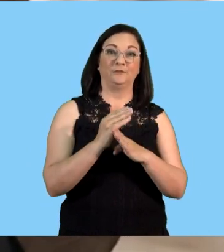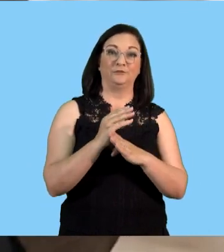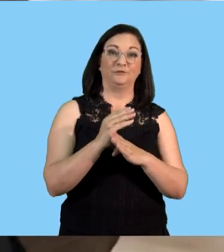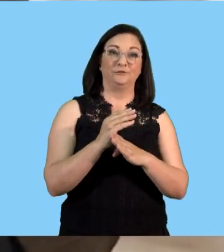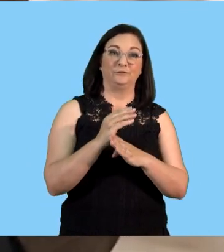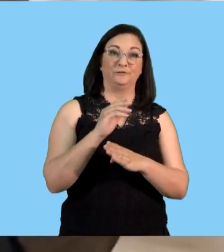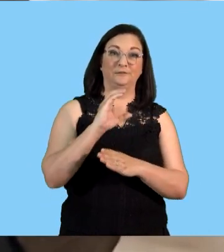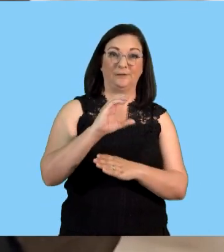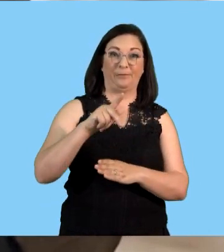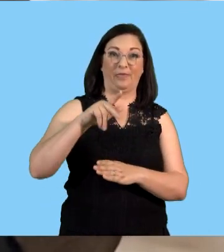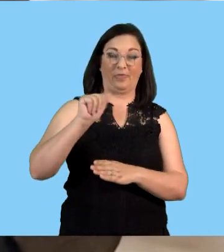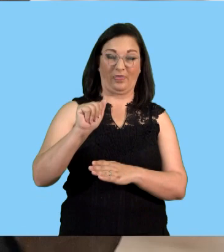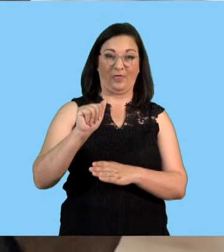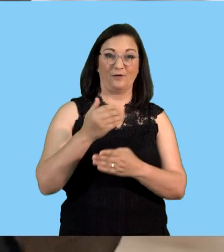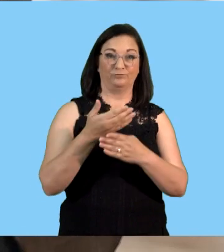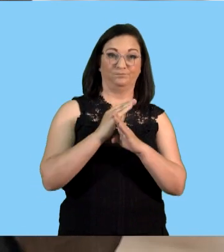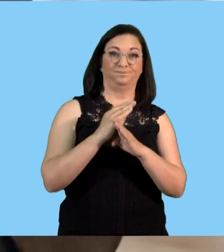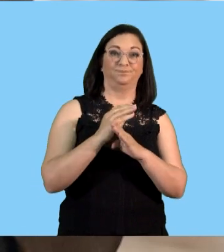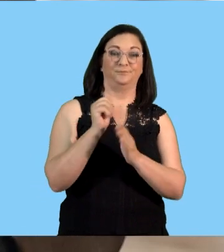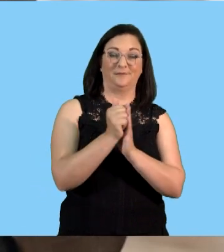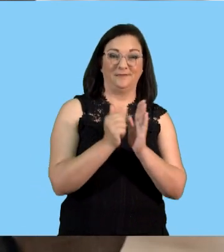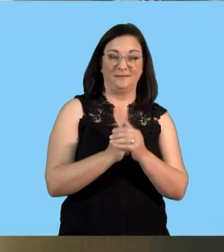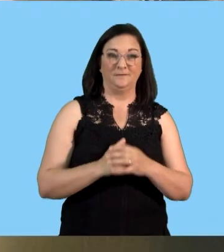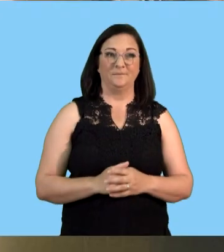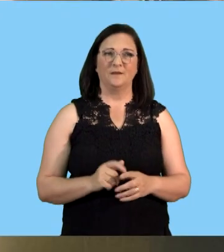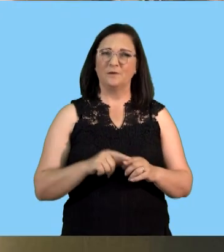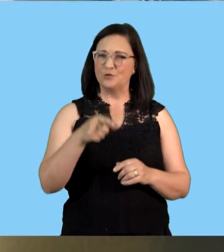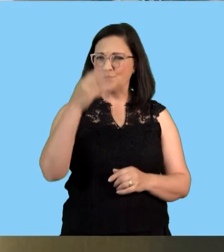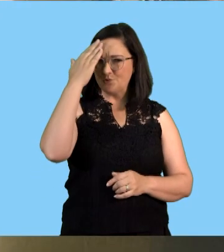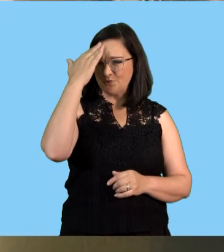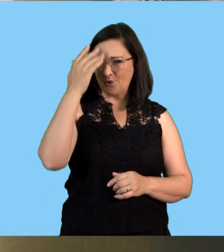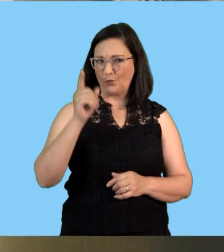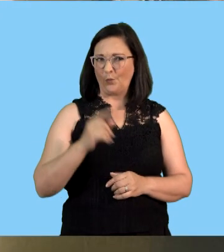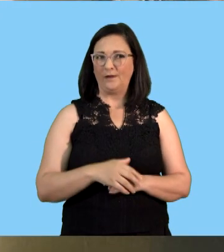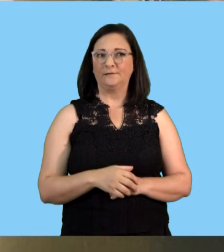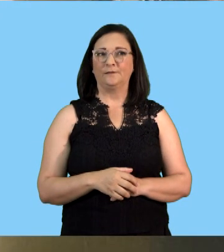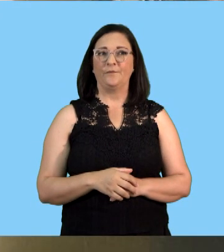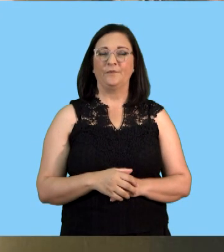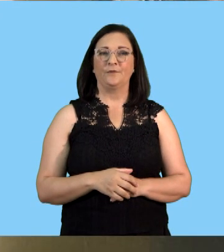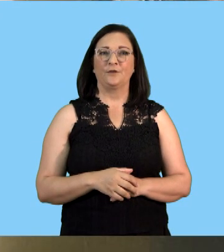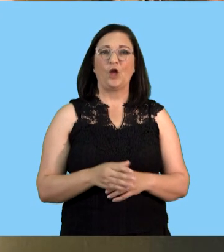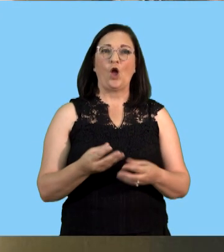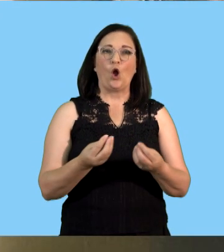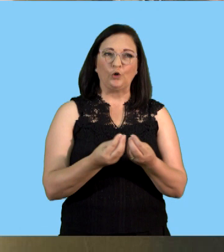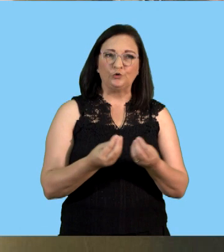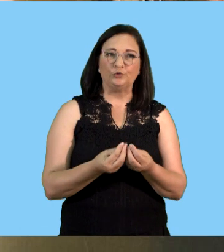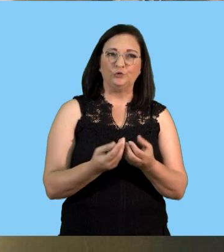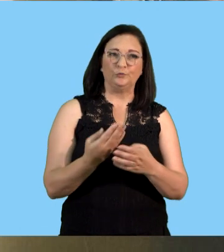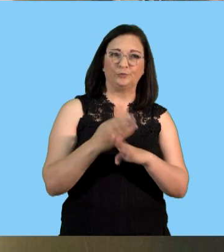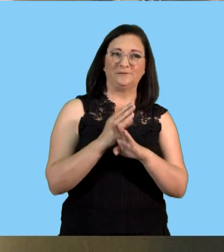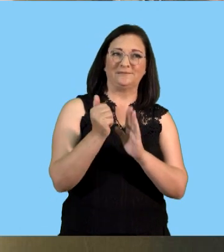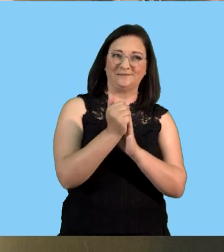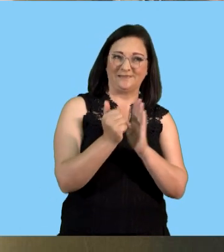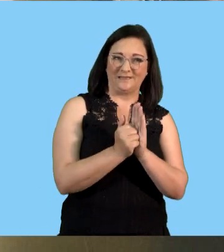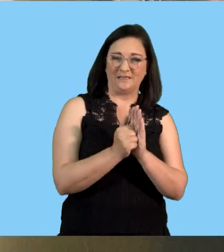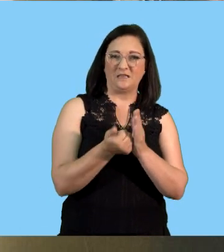NCA and the CPA. Says here, did you know the Consumer Protection Act applies to